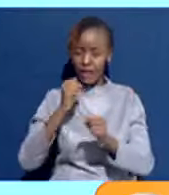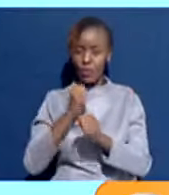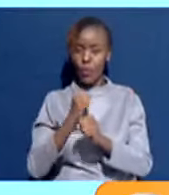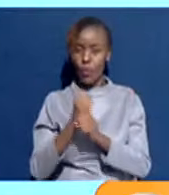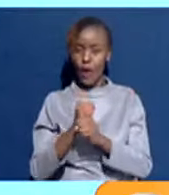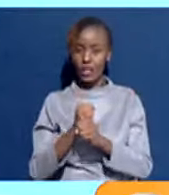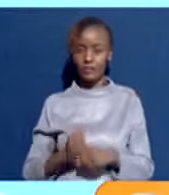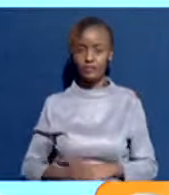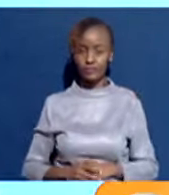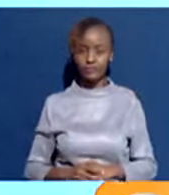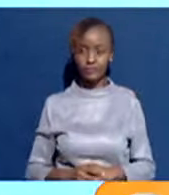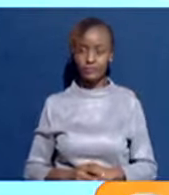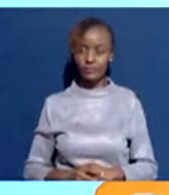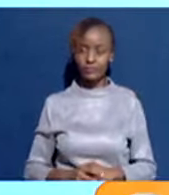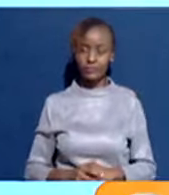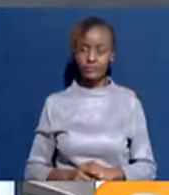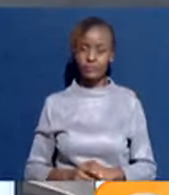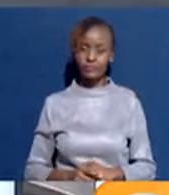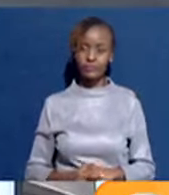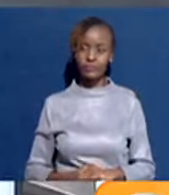In Letos Citizen TV.